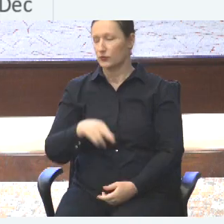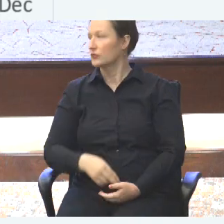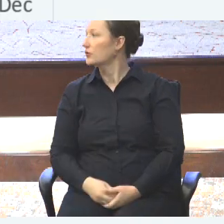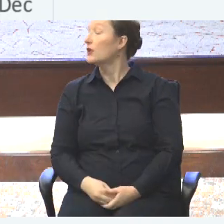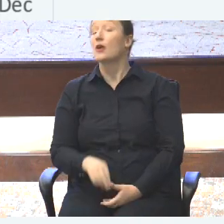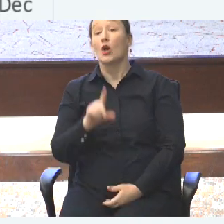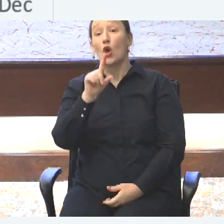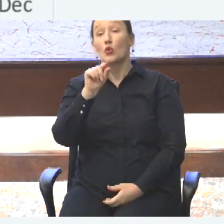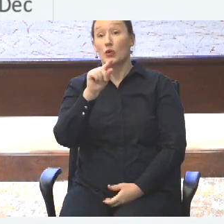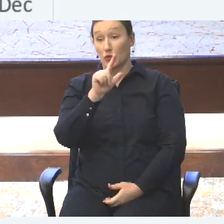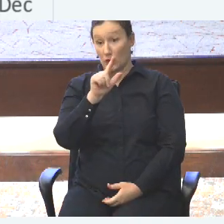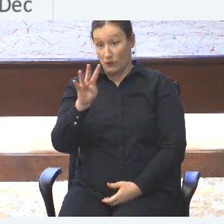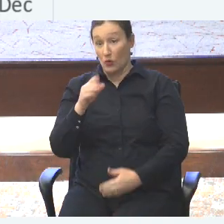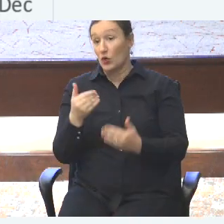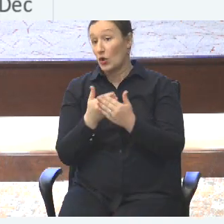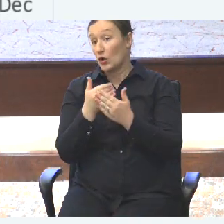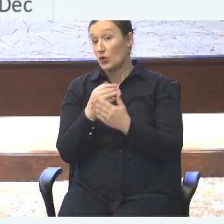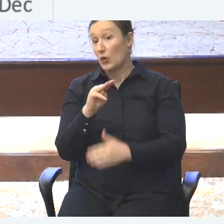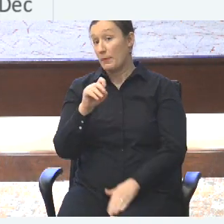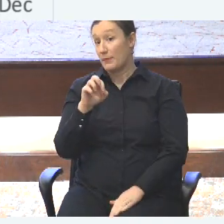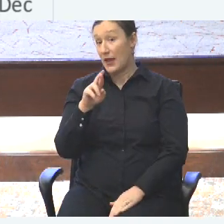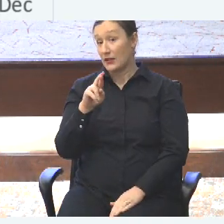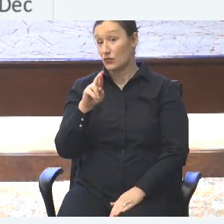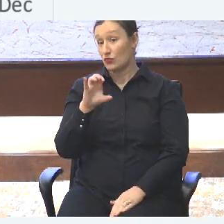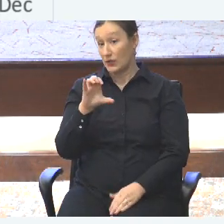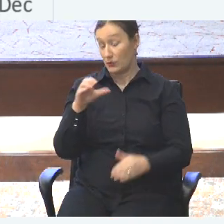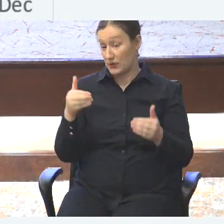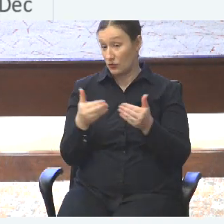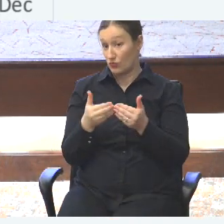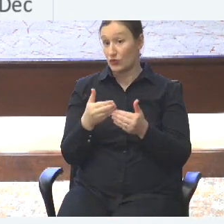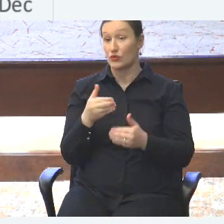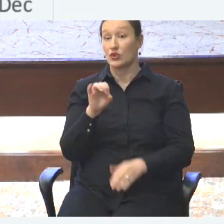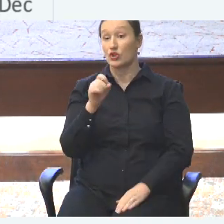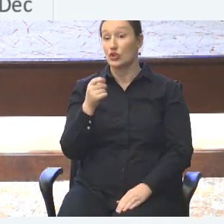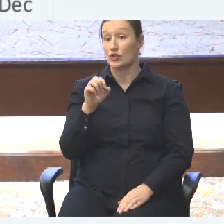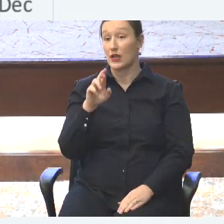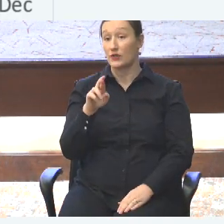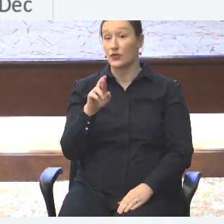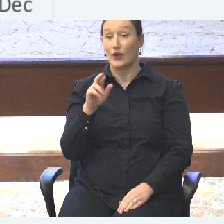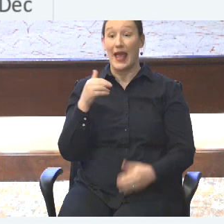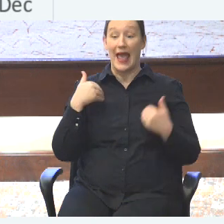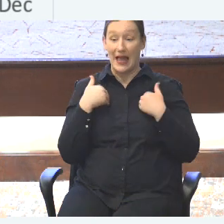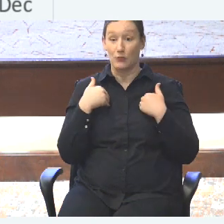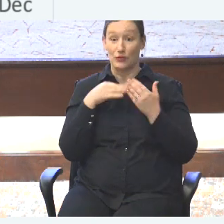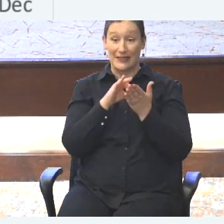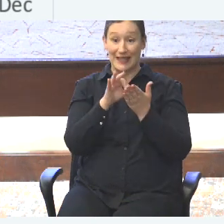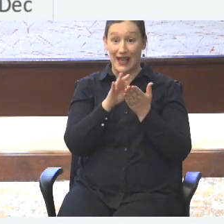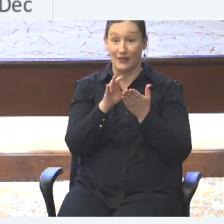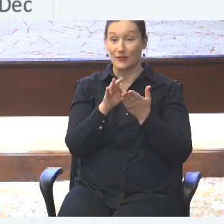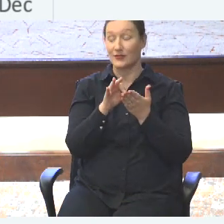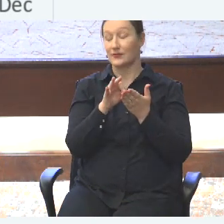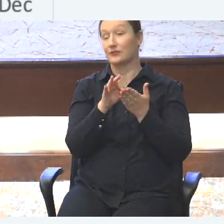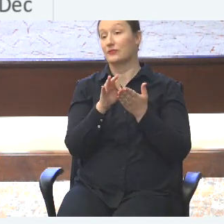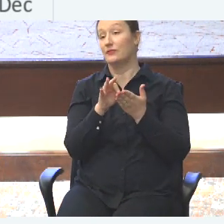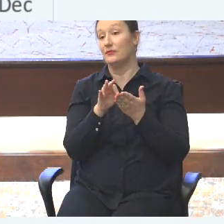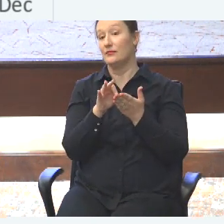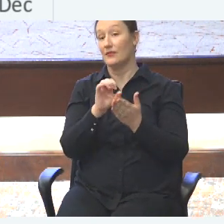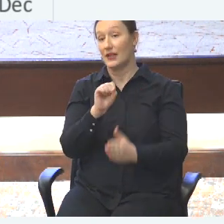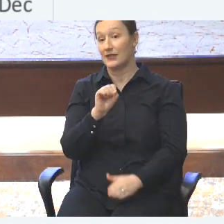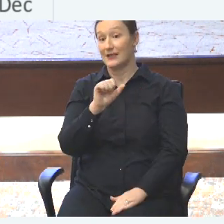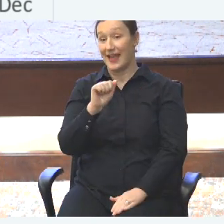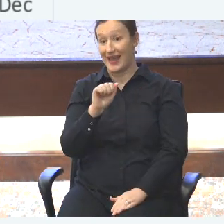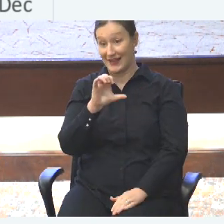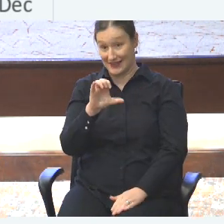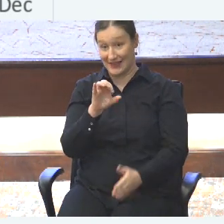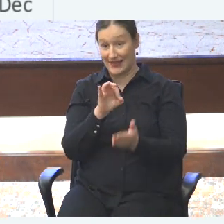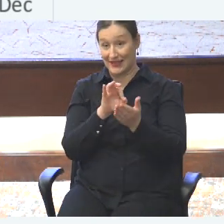In 2024, a new metric was introduced, the Shelter Animals Count, or SAC, Population Balance Calculator. The